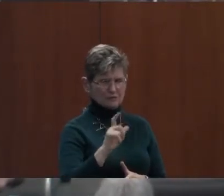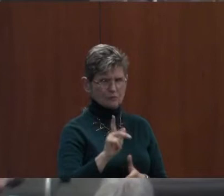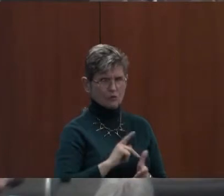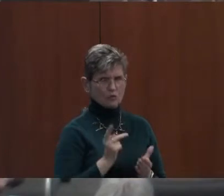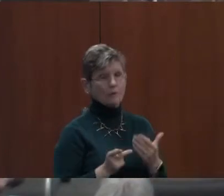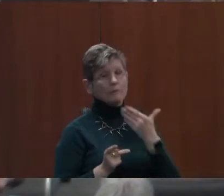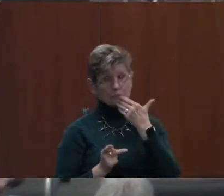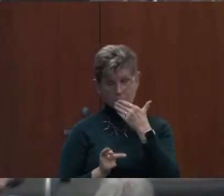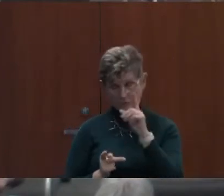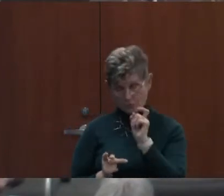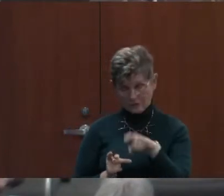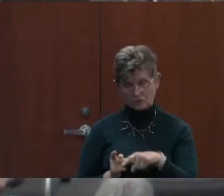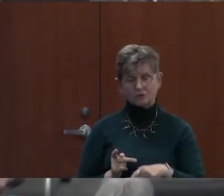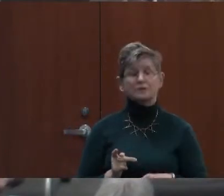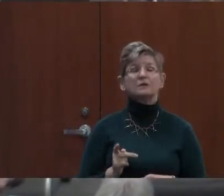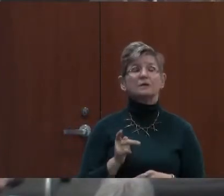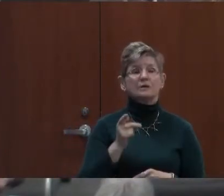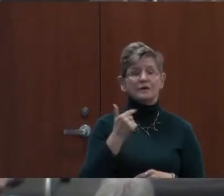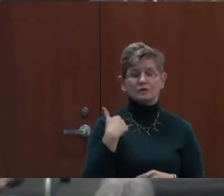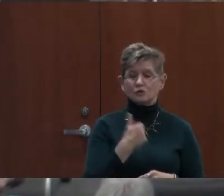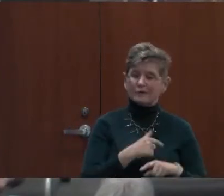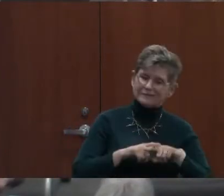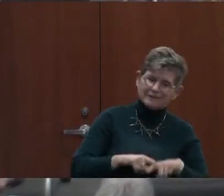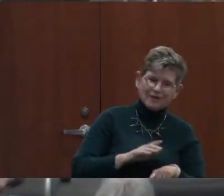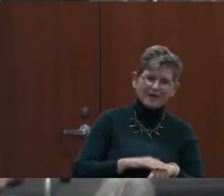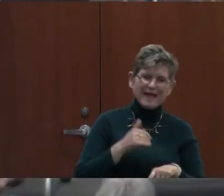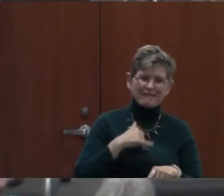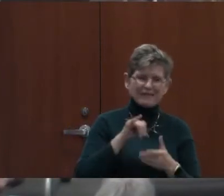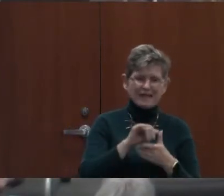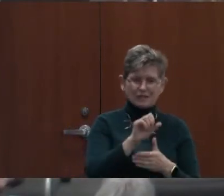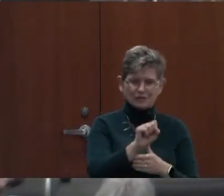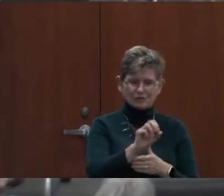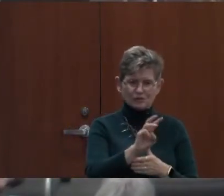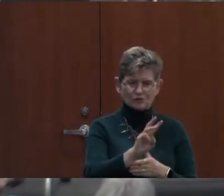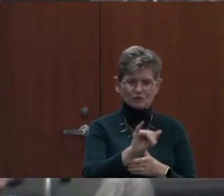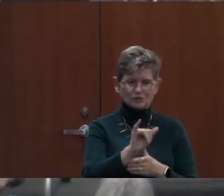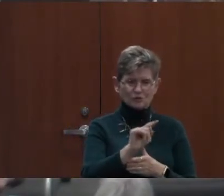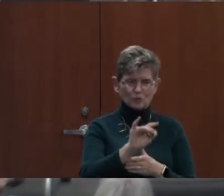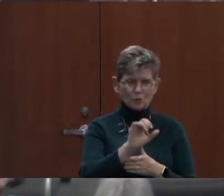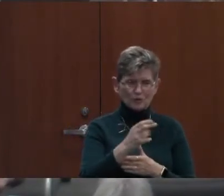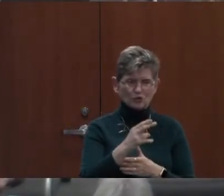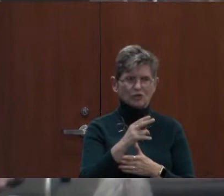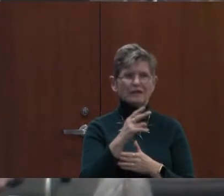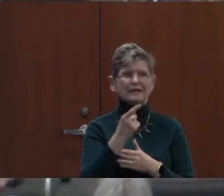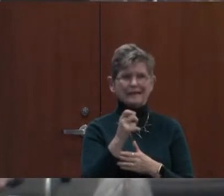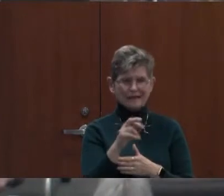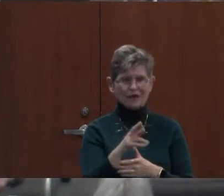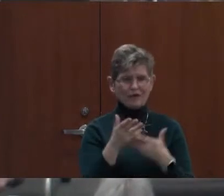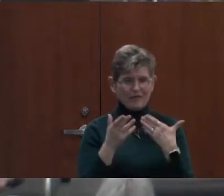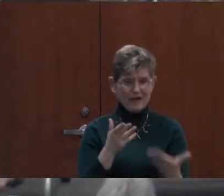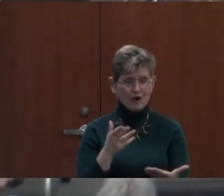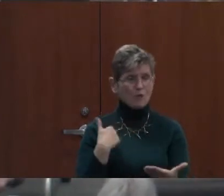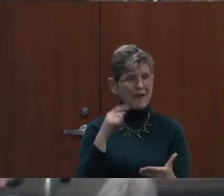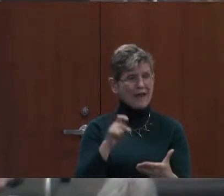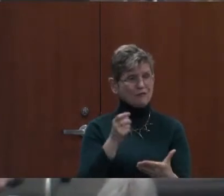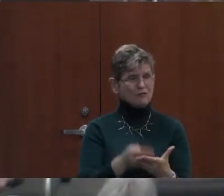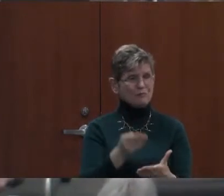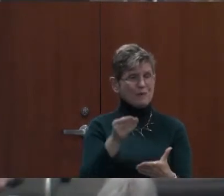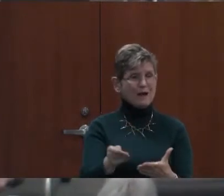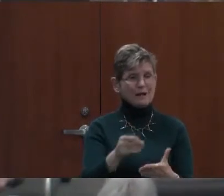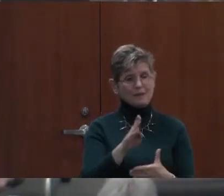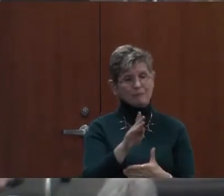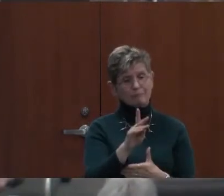question, because we were counting on having the switchgear there because we're actually having to buy a breaker that's